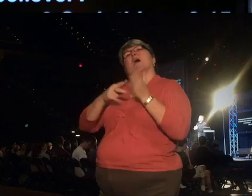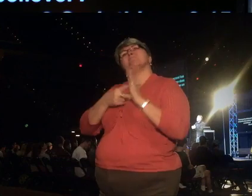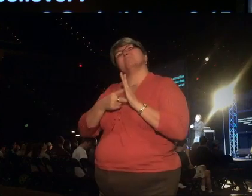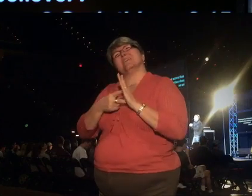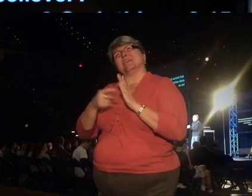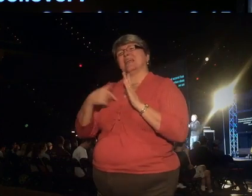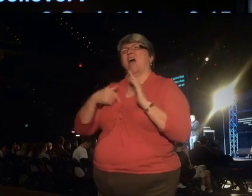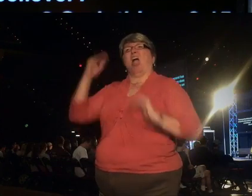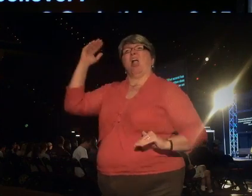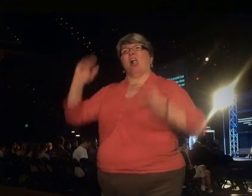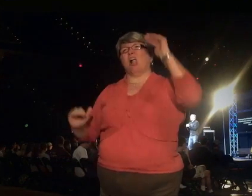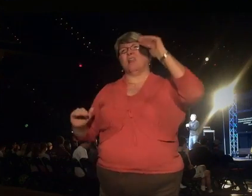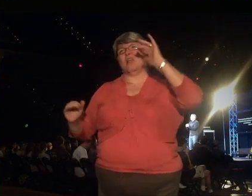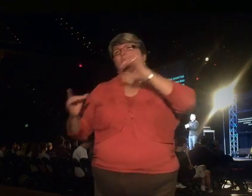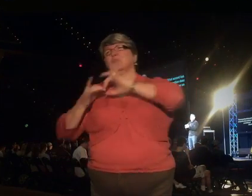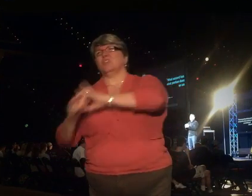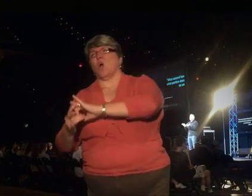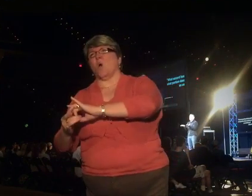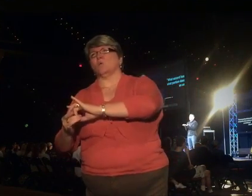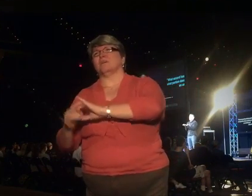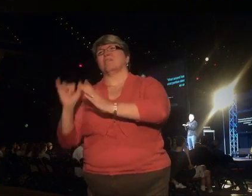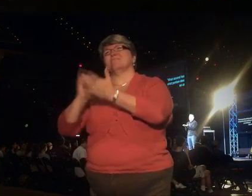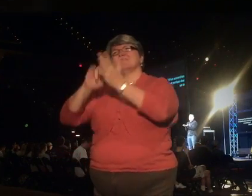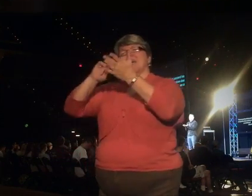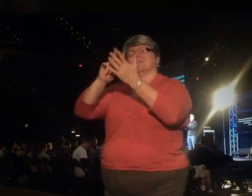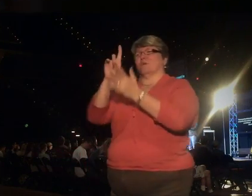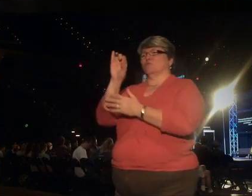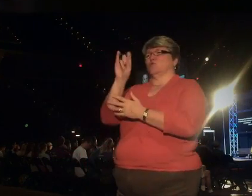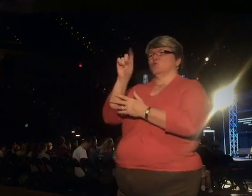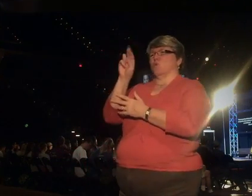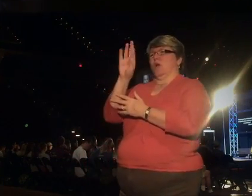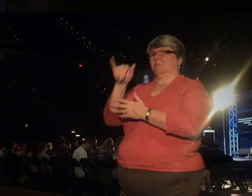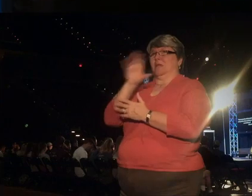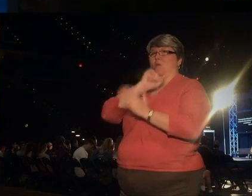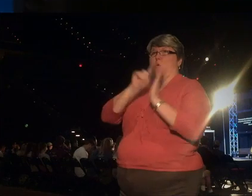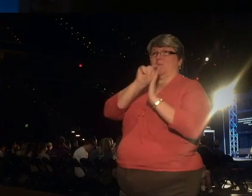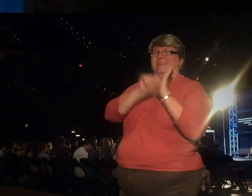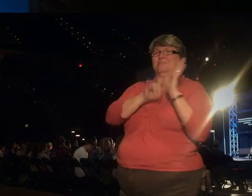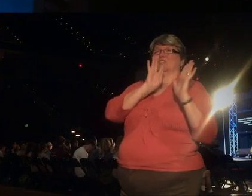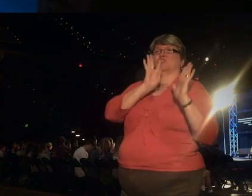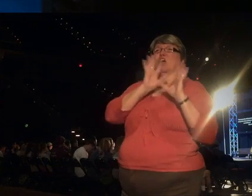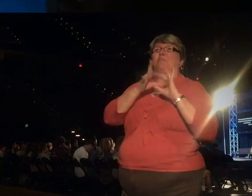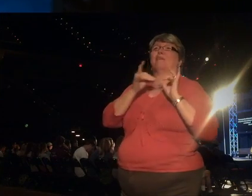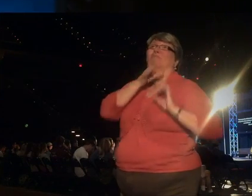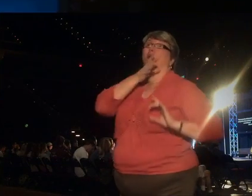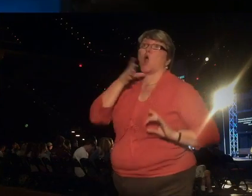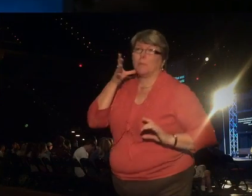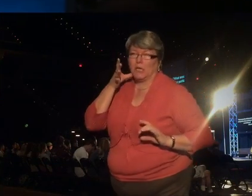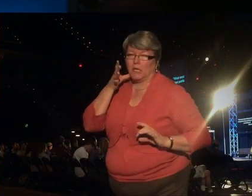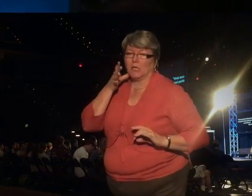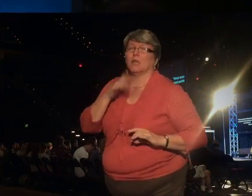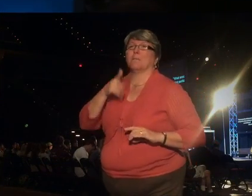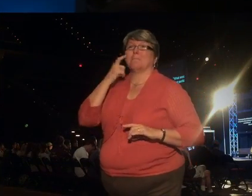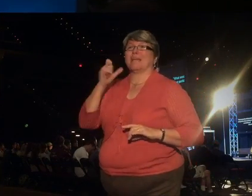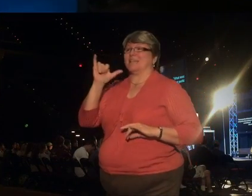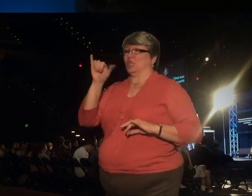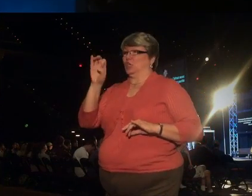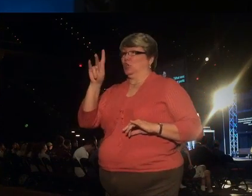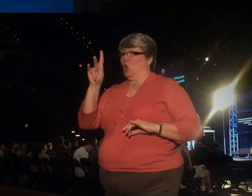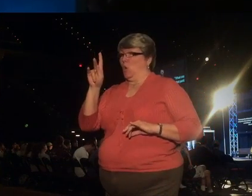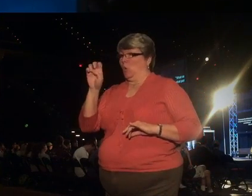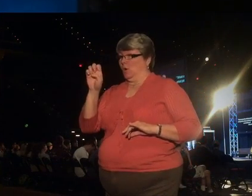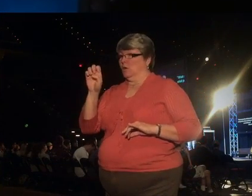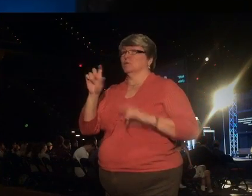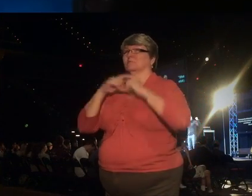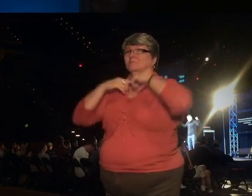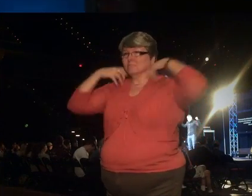unequally yoked, that's language from Deuteronomy in the Old Testament. And back then it was talking about farming. Because a yoke was something you would put